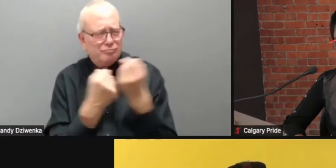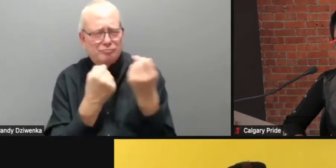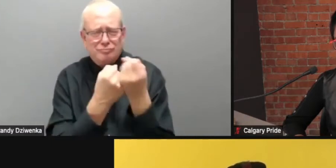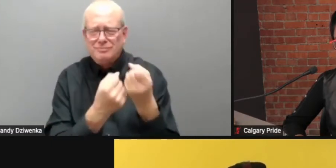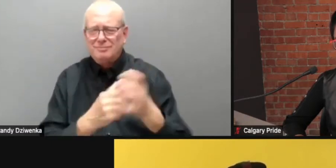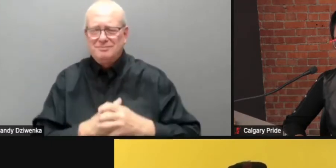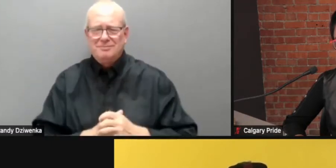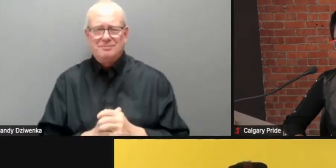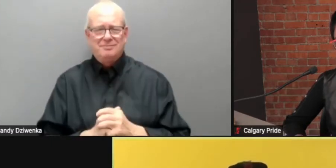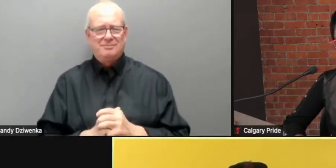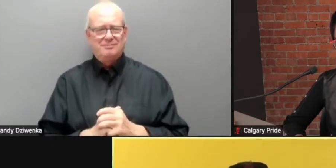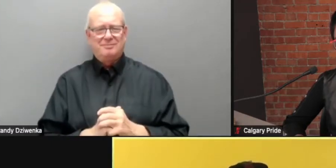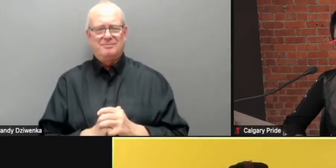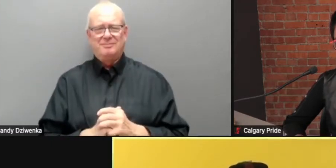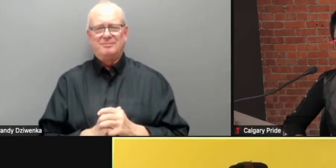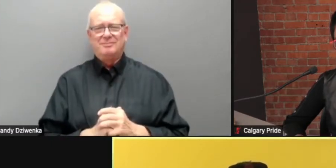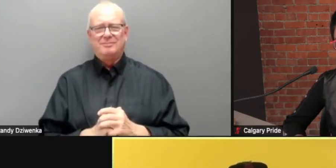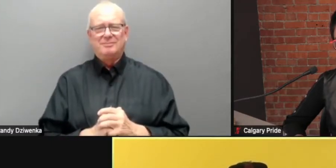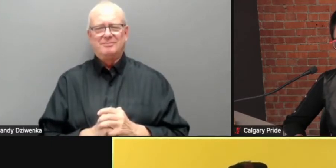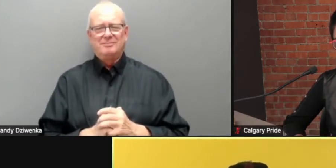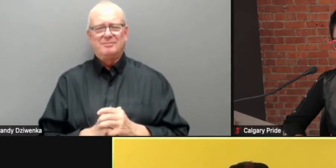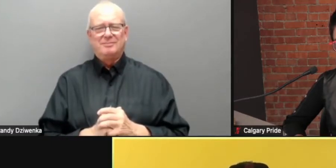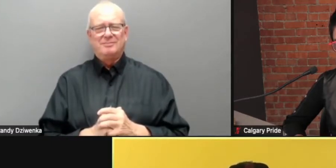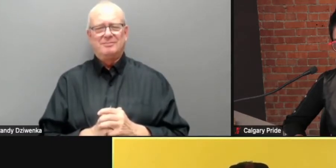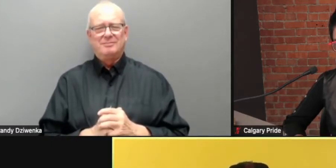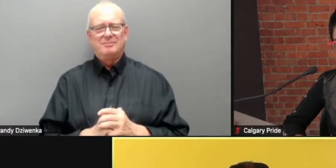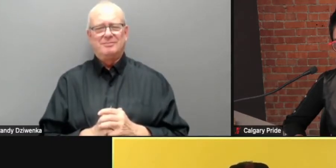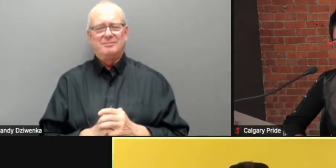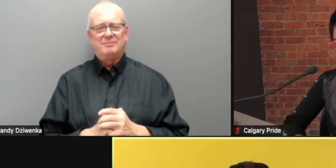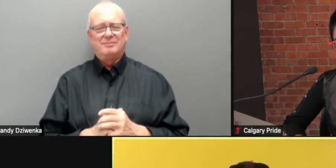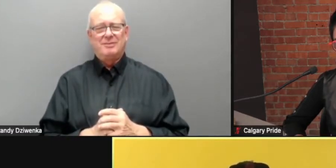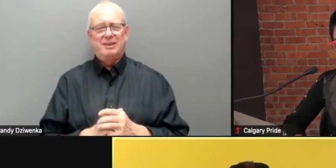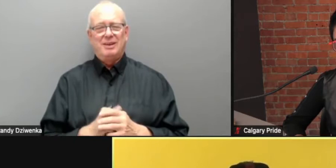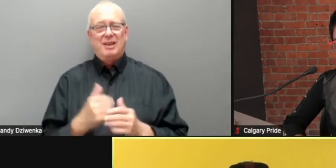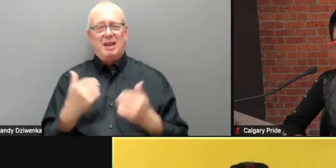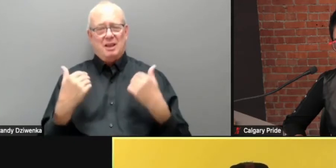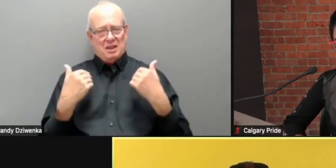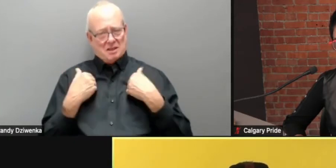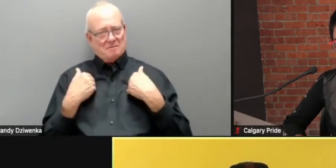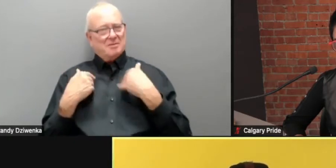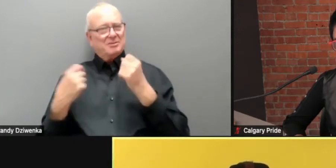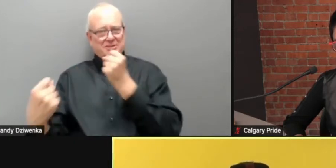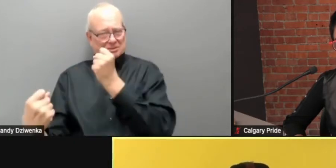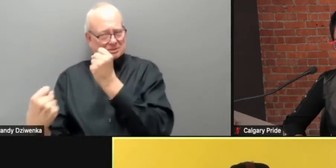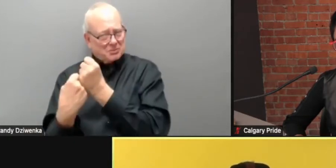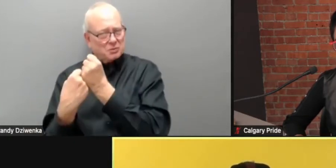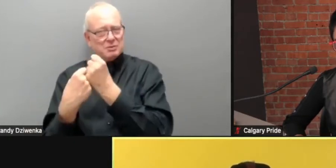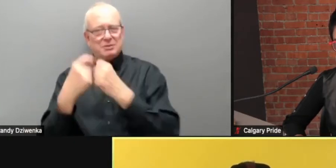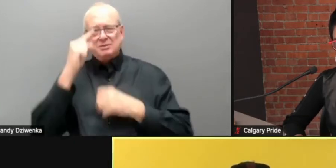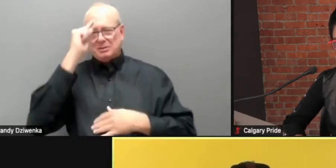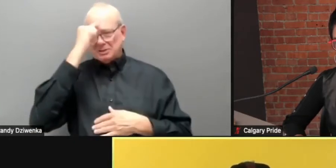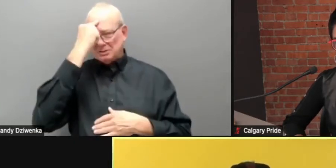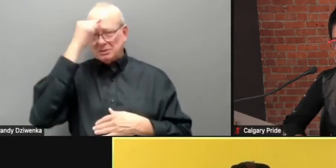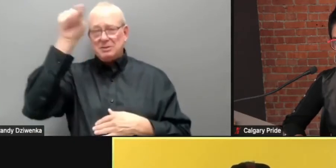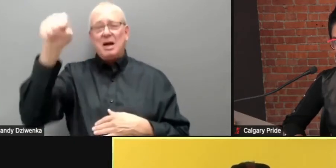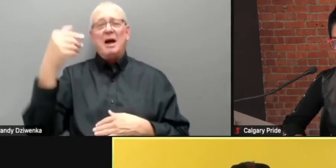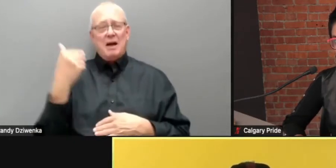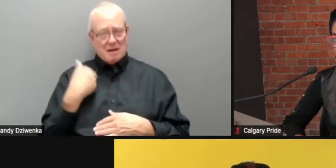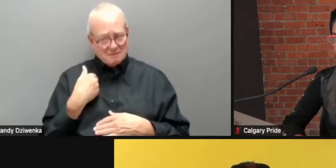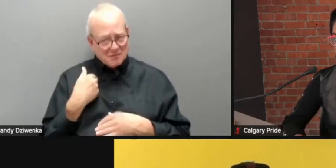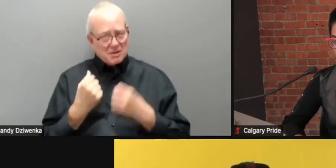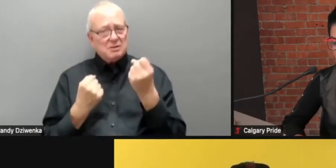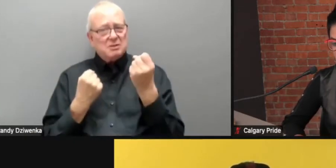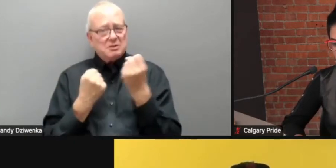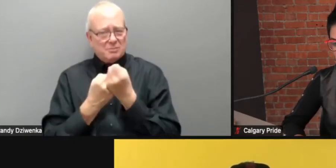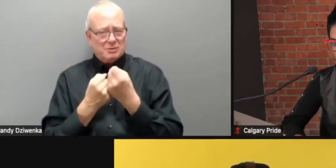this support system definitely exists in India, and we are all very happy and proud to be part of it.